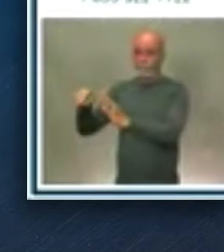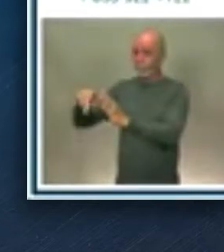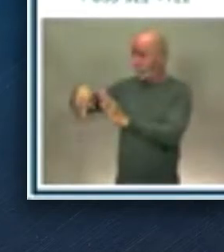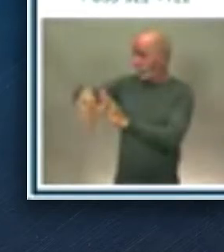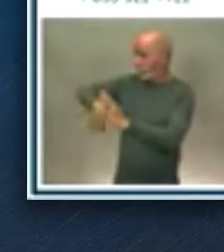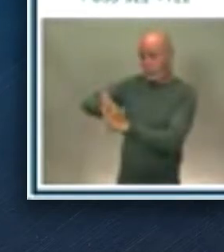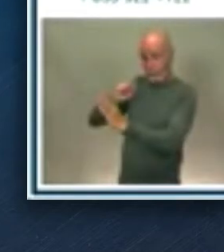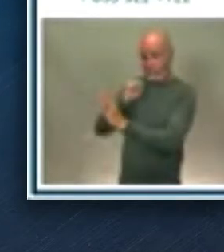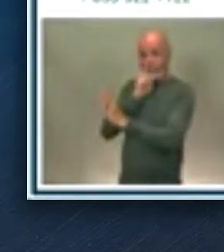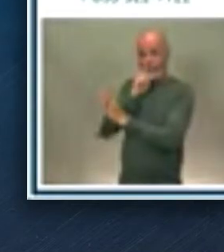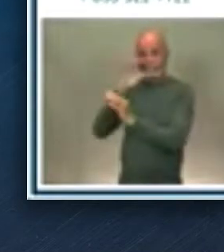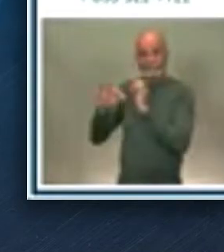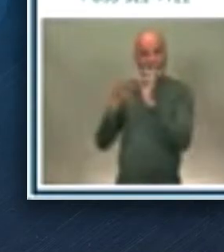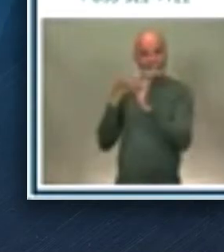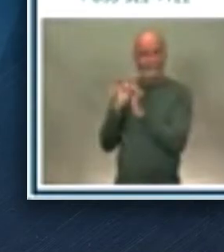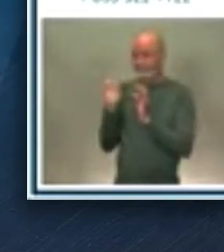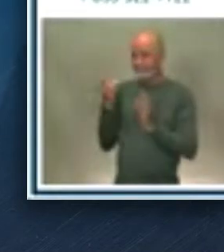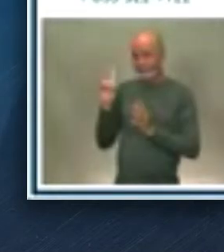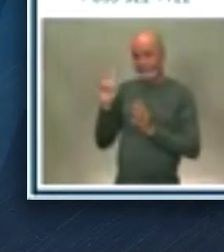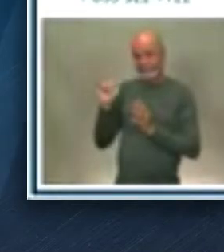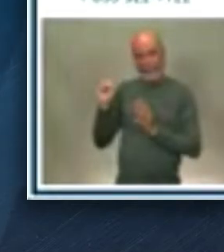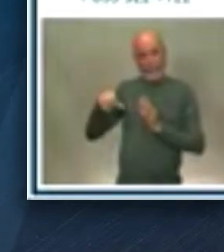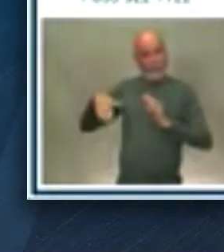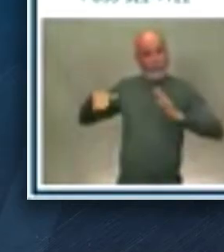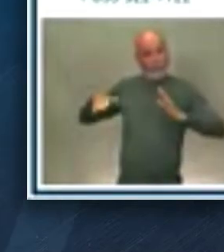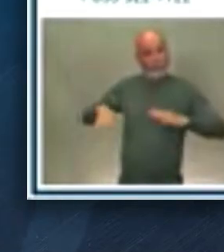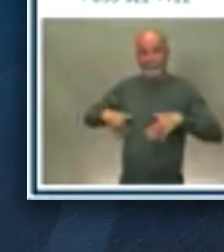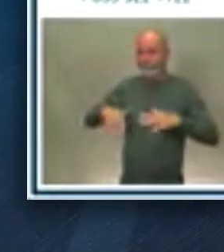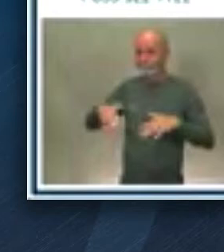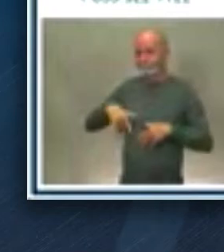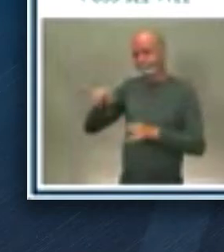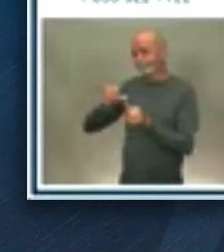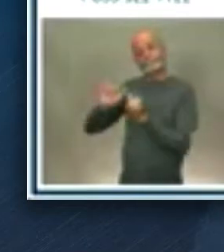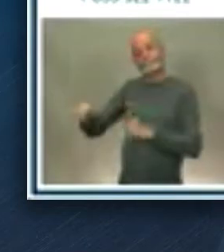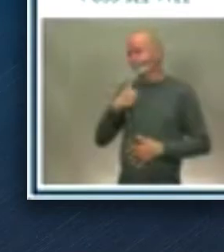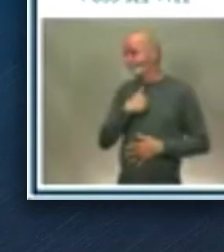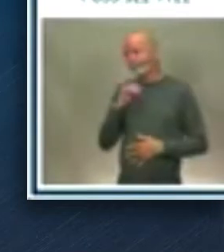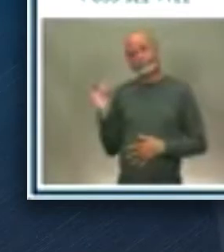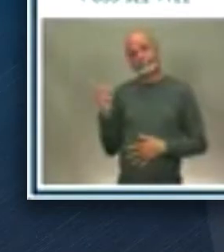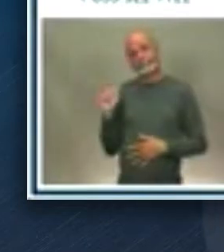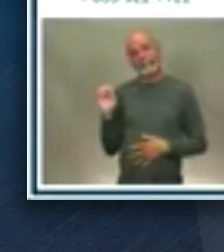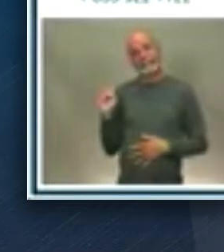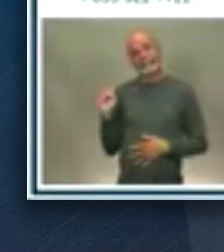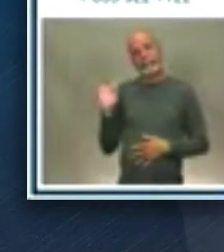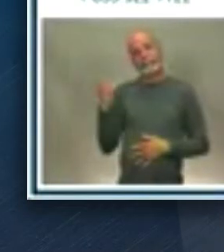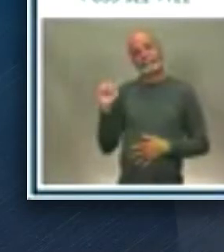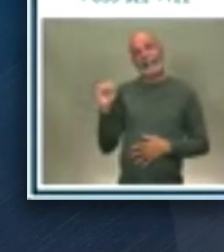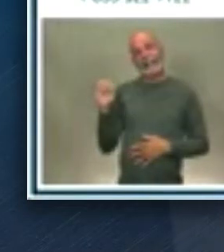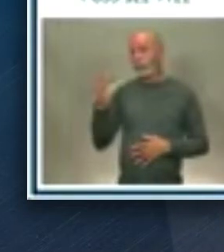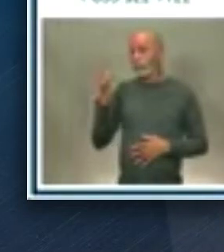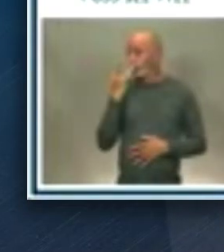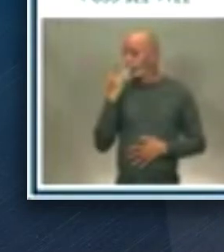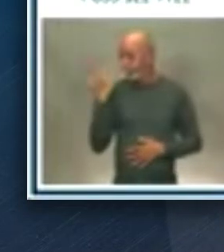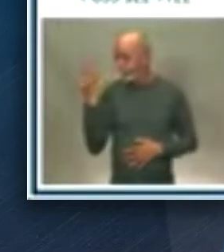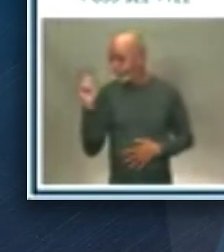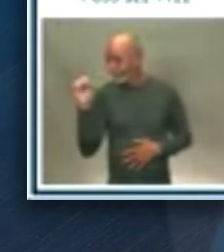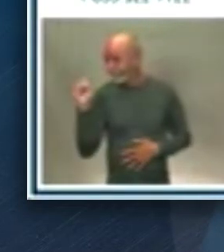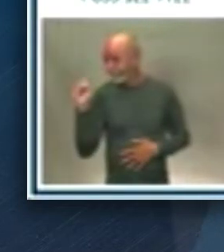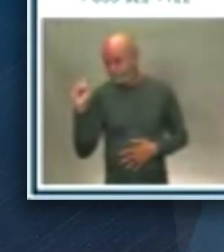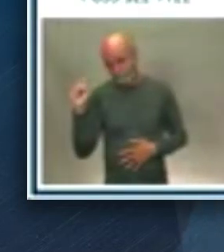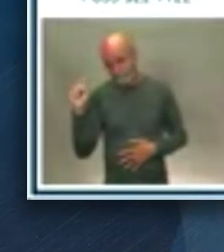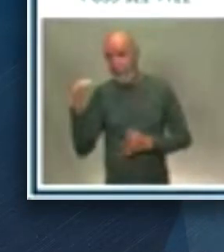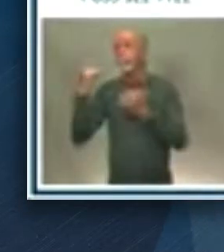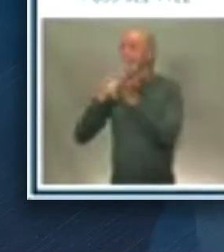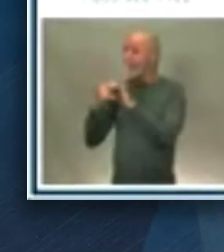isolate even if it's day 8, 9, 10. So what we say, people get a test on day 5 or 6, and then if that test is negative, once you hit day